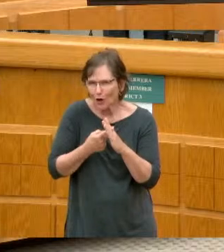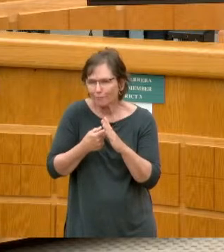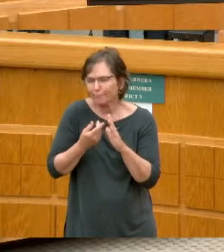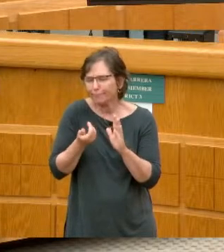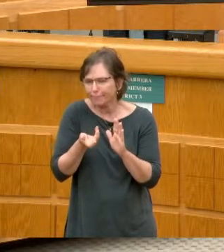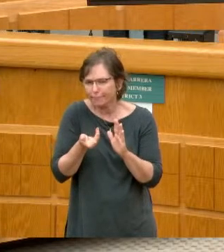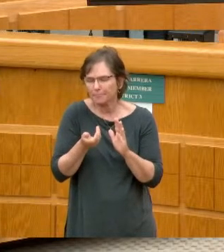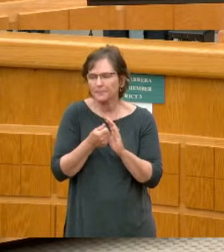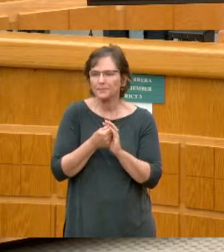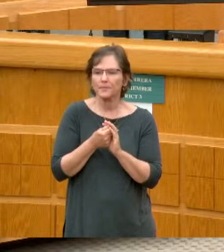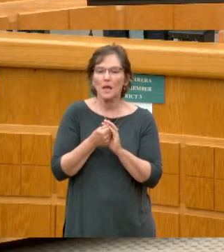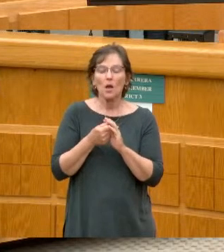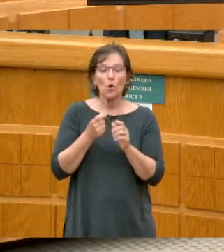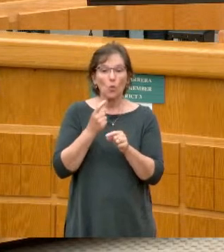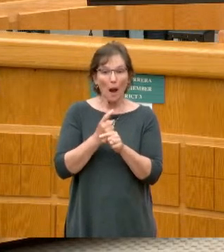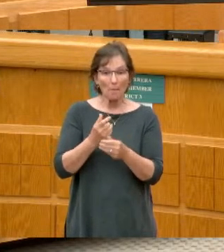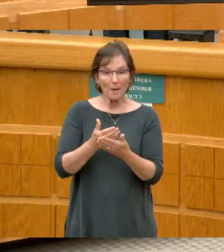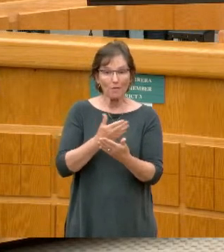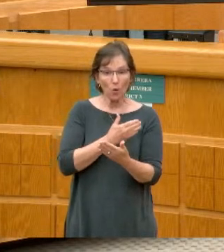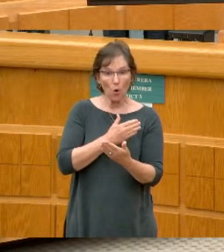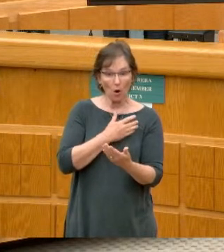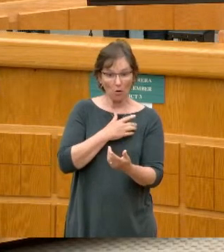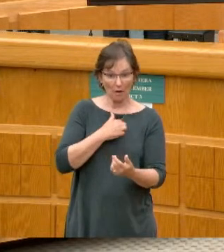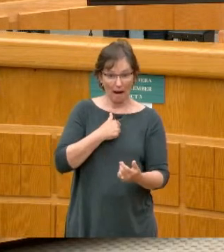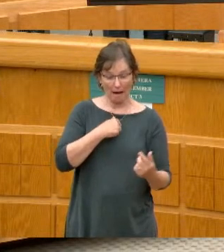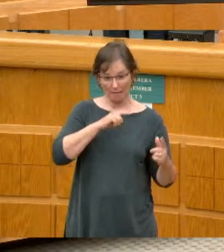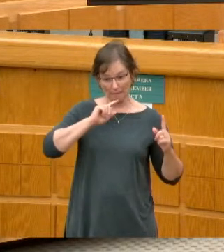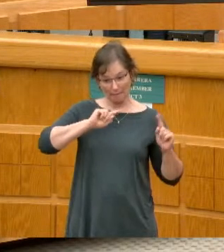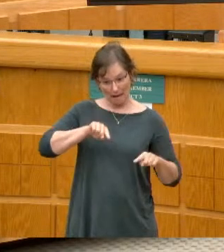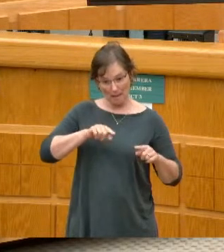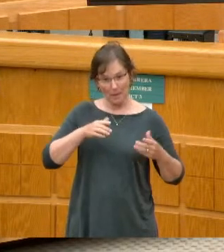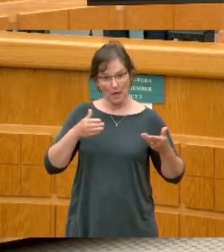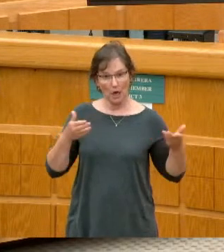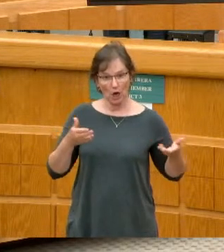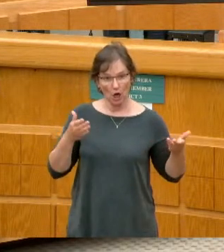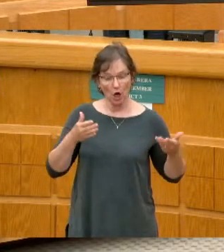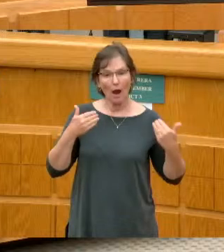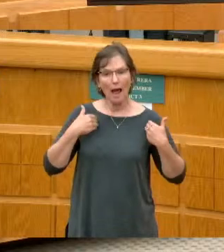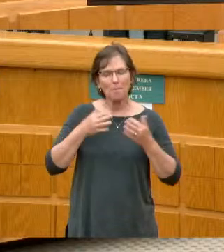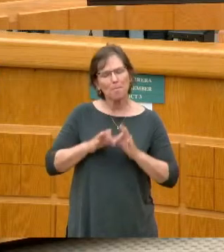I also want to focus on our public messaging campaign that's about to launch